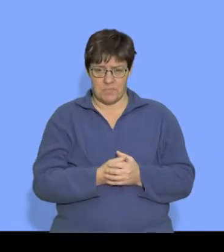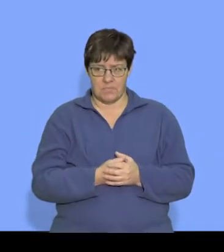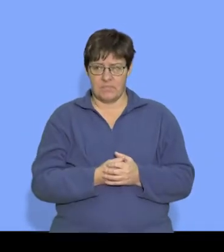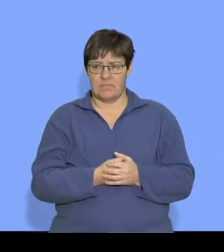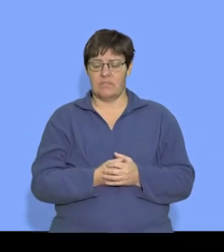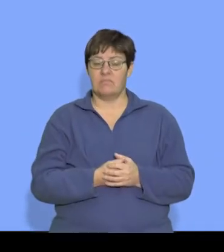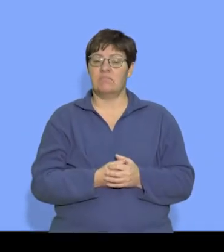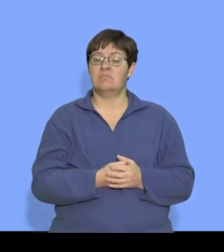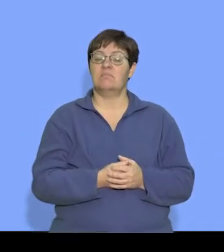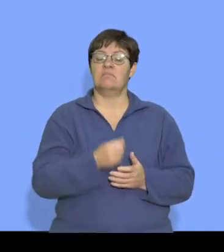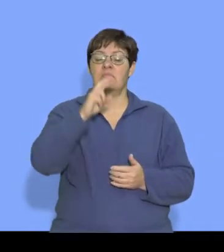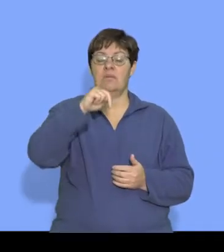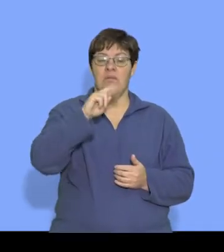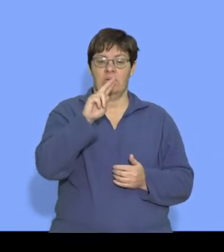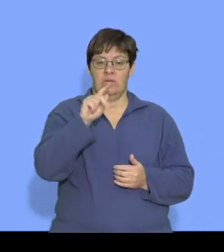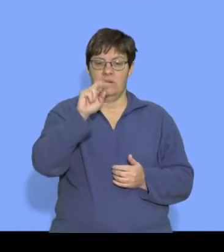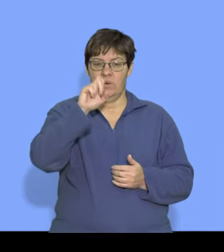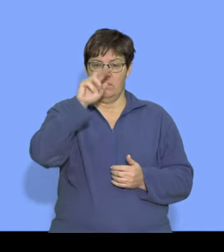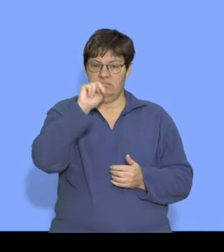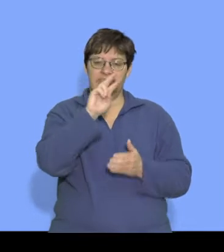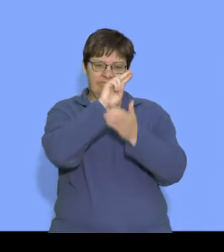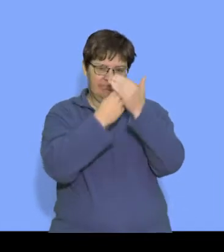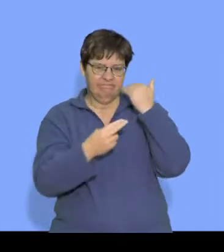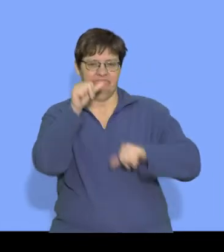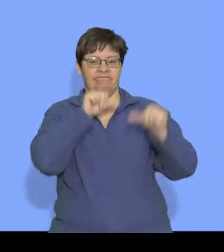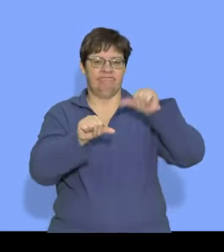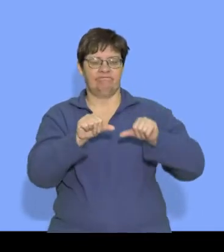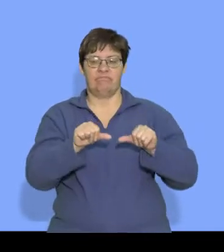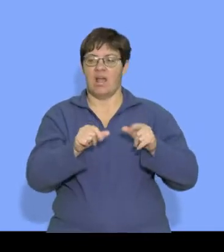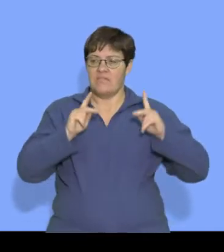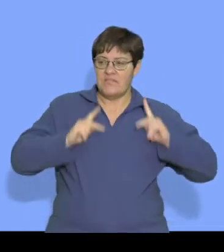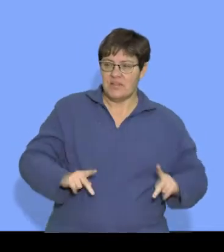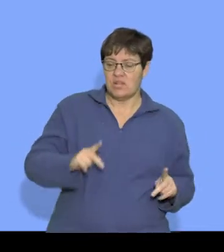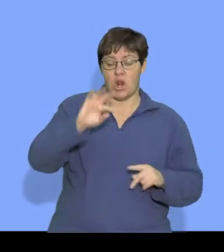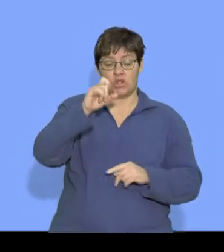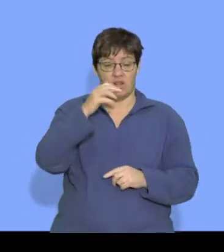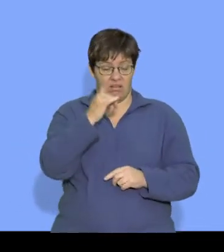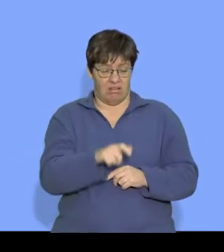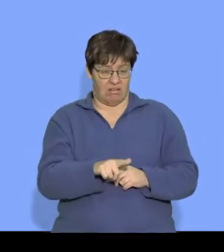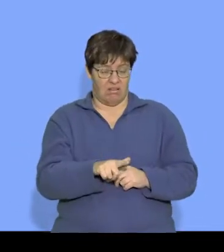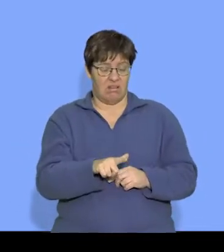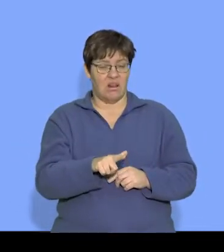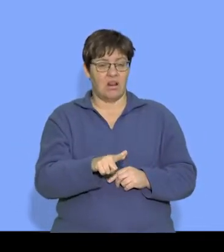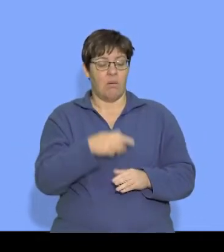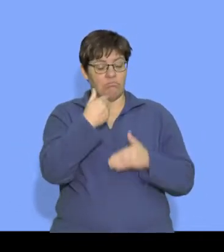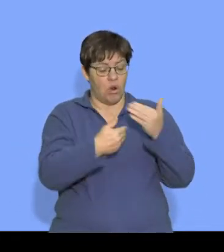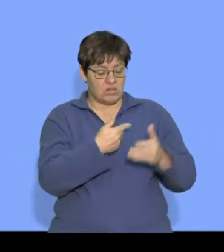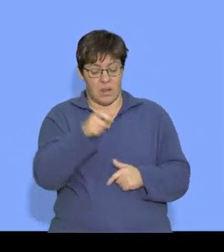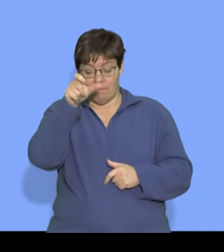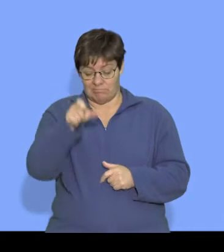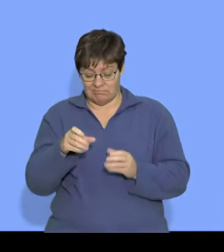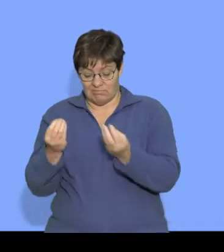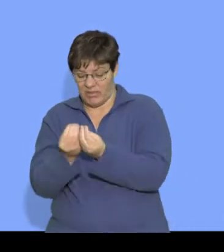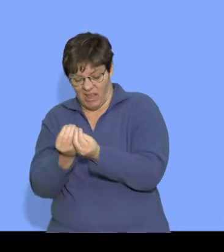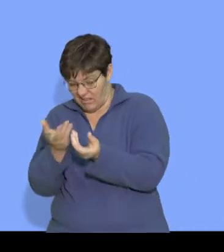that. So nutrition is the biochemical and physiological process by which an organism uses food